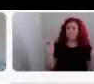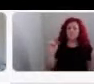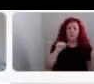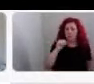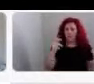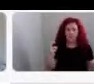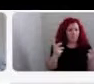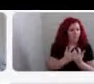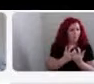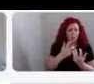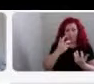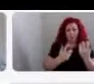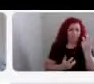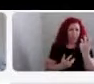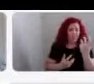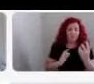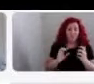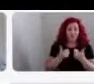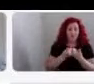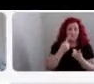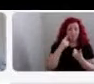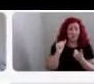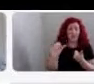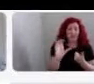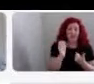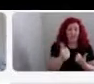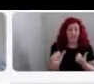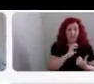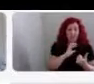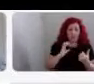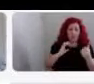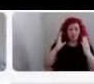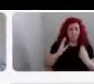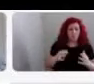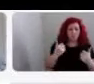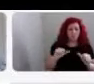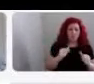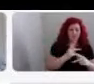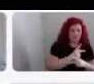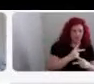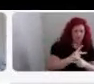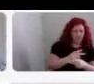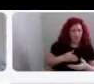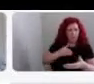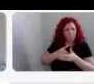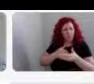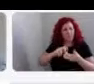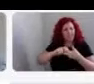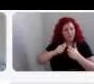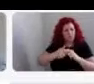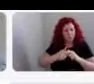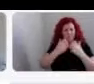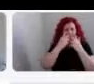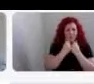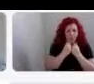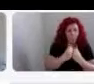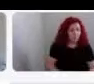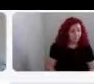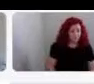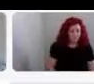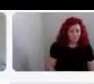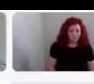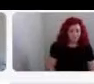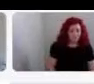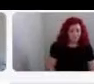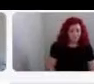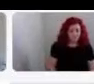present enormous challenges for any congressperson constantly trying to reconcile vastly opposing issues and values this is particularly